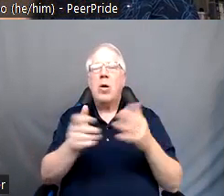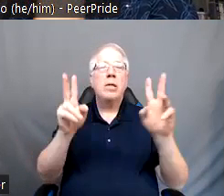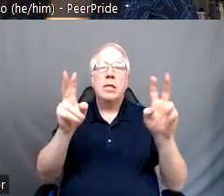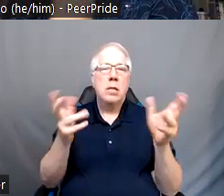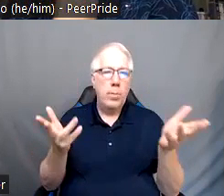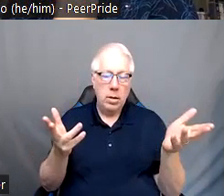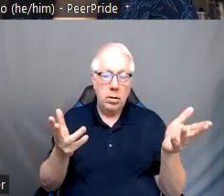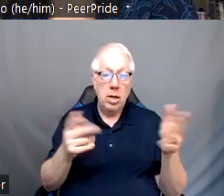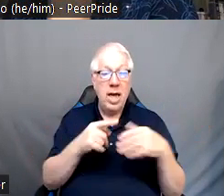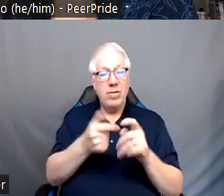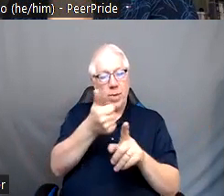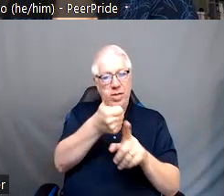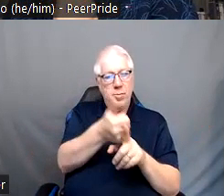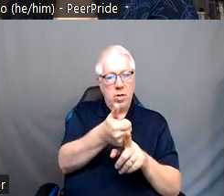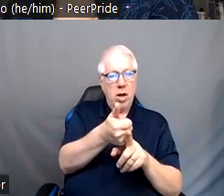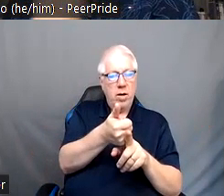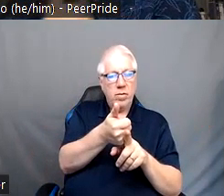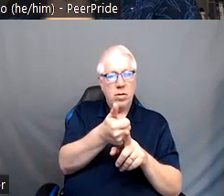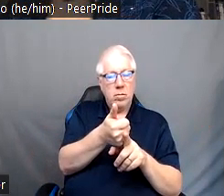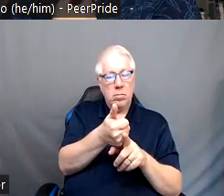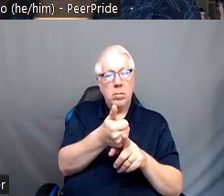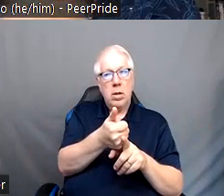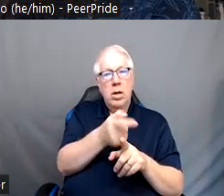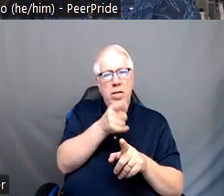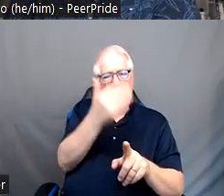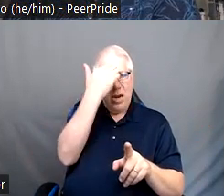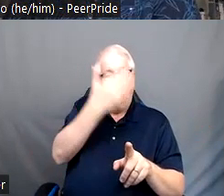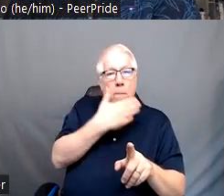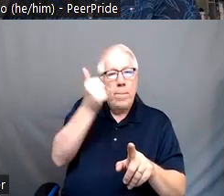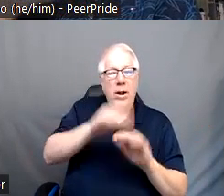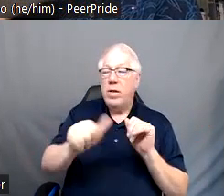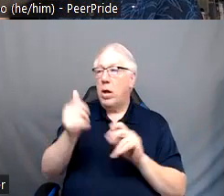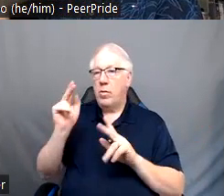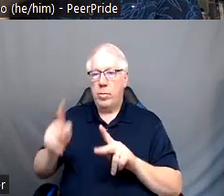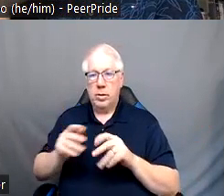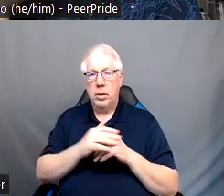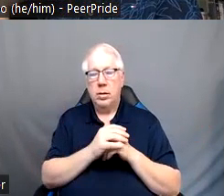is. If it's about themselves and it's intrinsic to them, they're going to know better than somebody else.